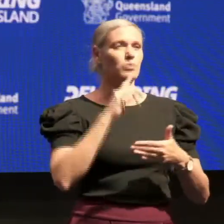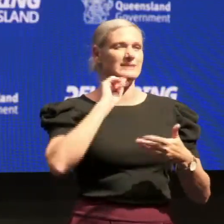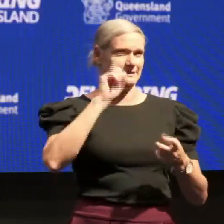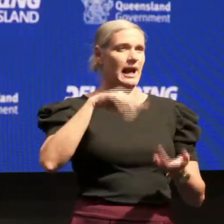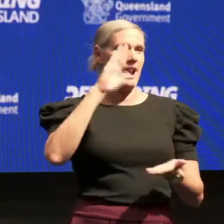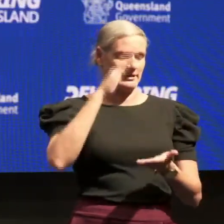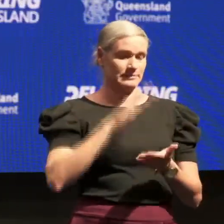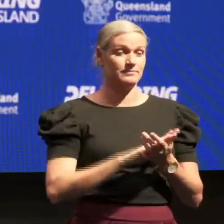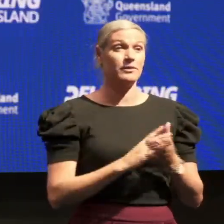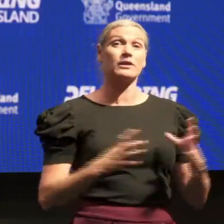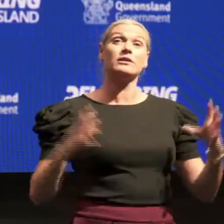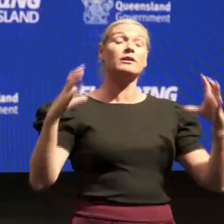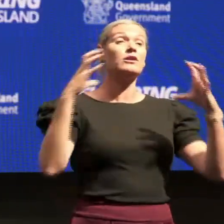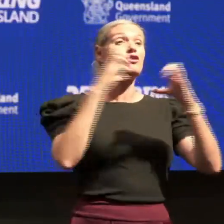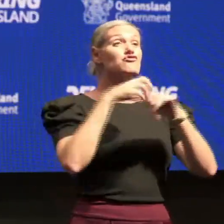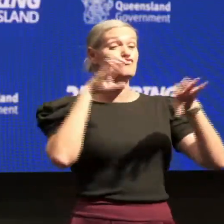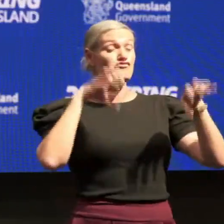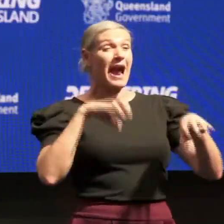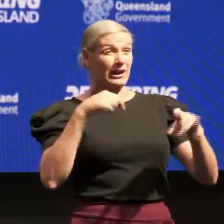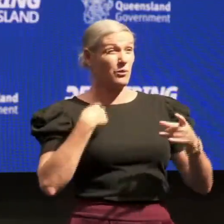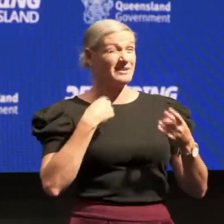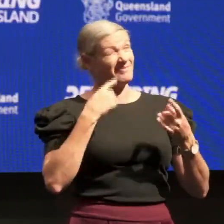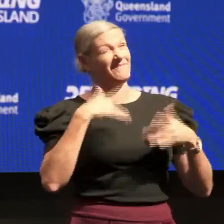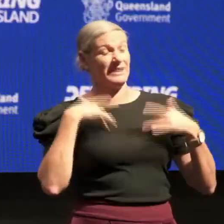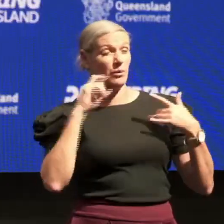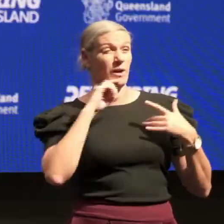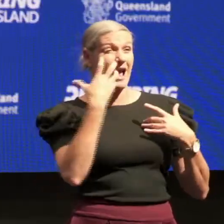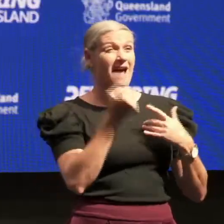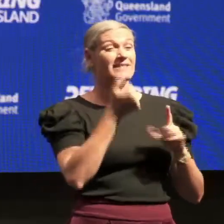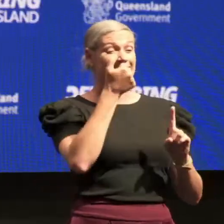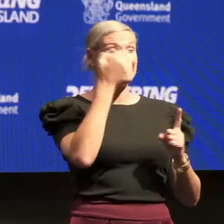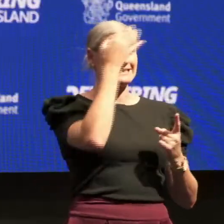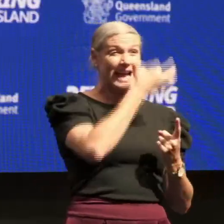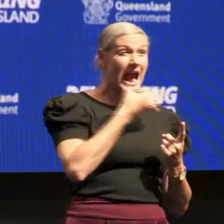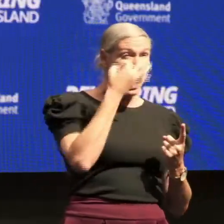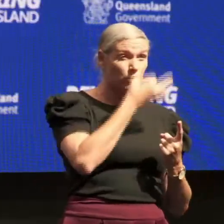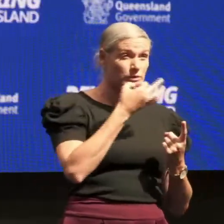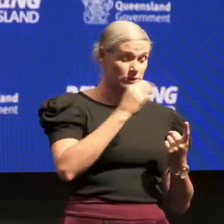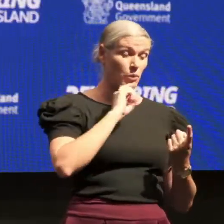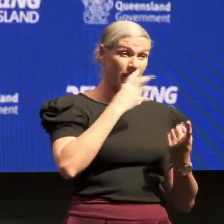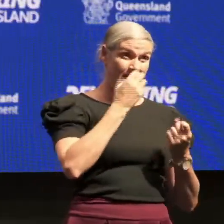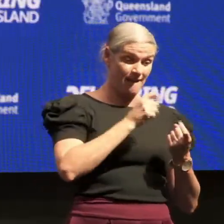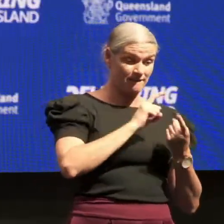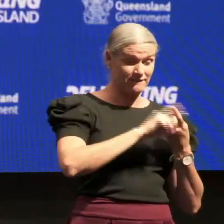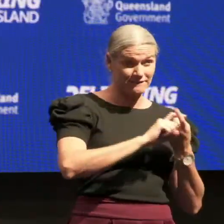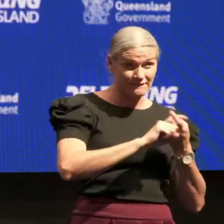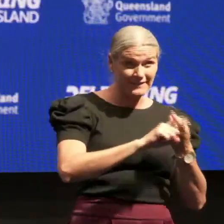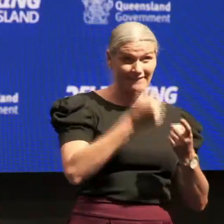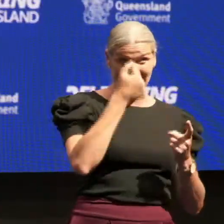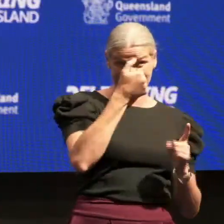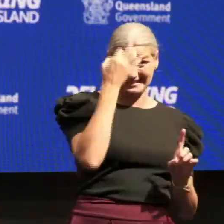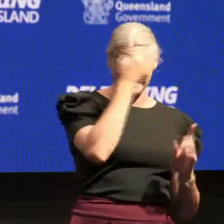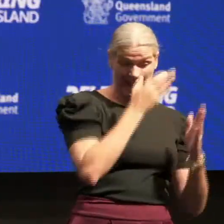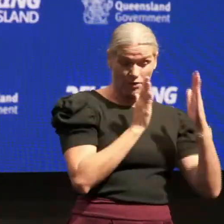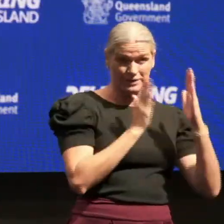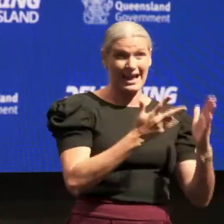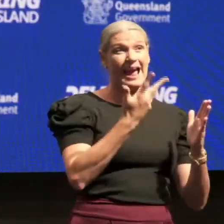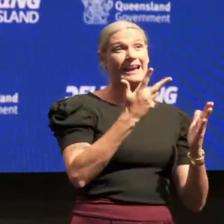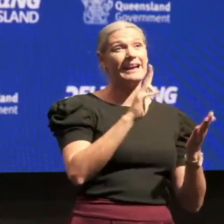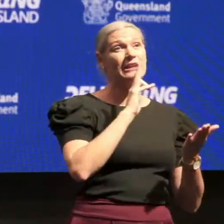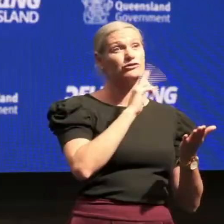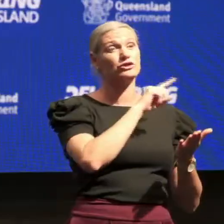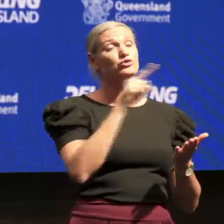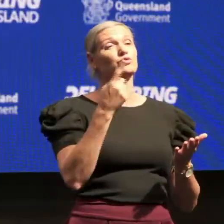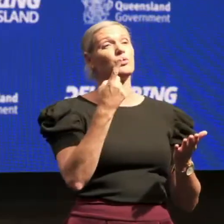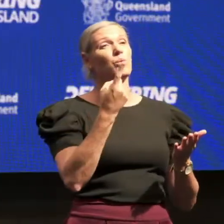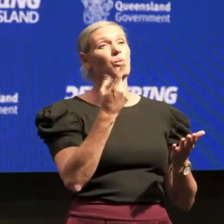of rainfall totals that we are expecting are 6-hourly totals, a continuation of those 6-hourly totals of 800